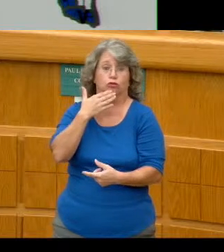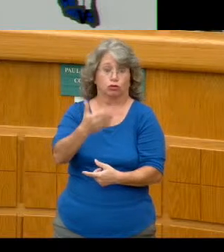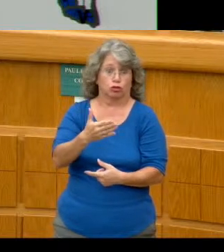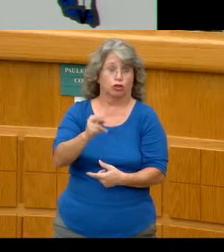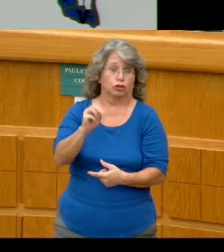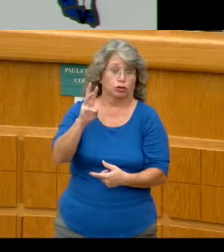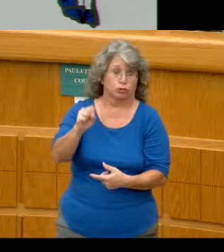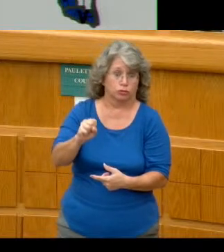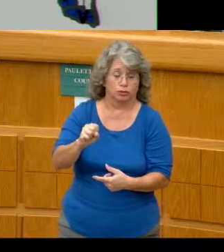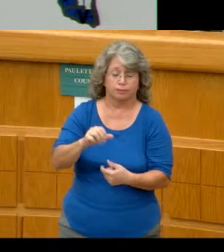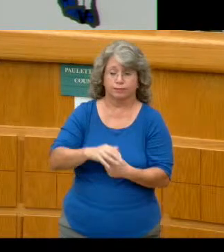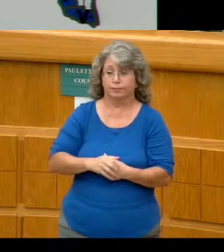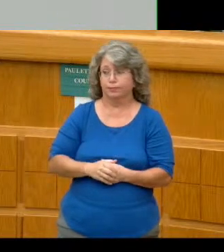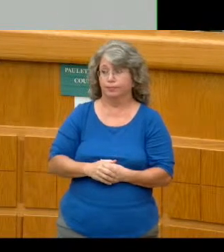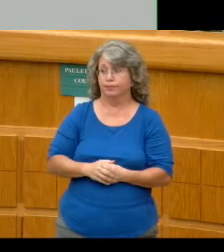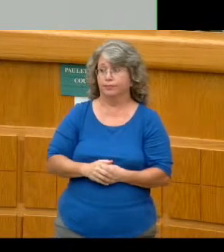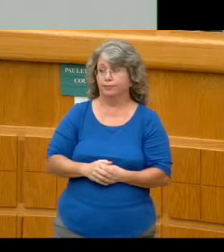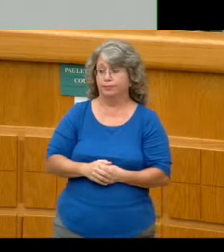of the transmission rate.